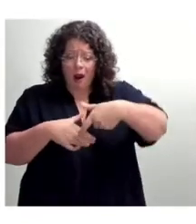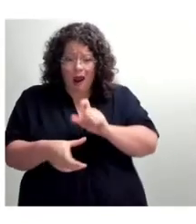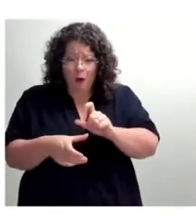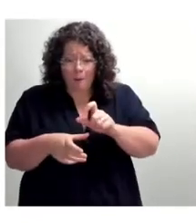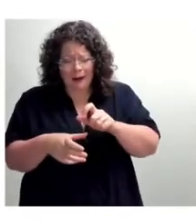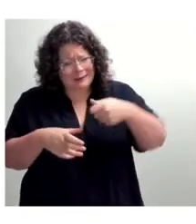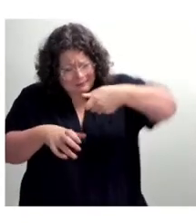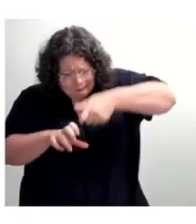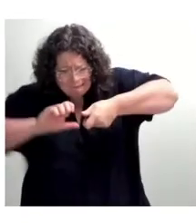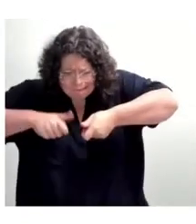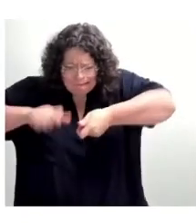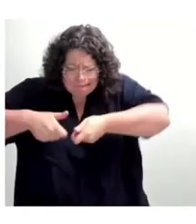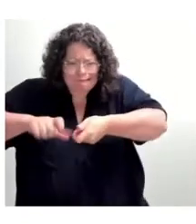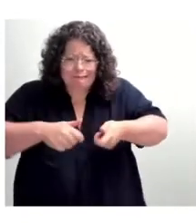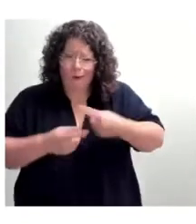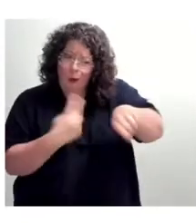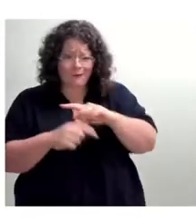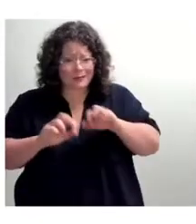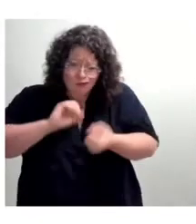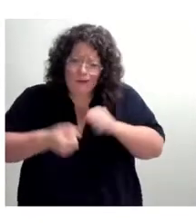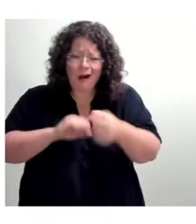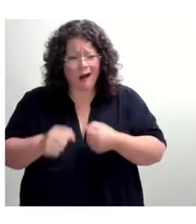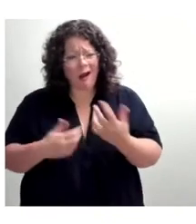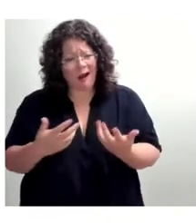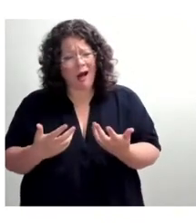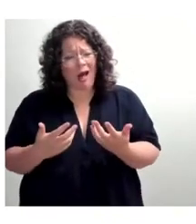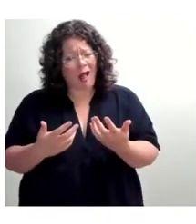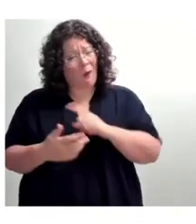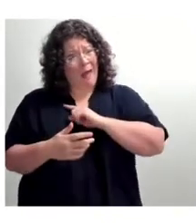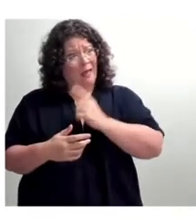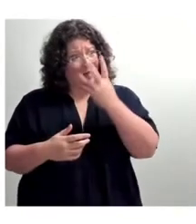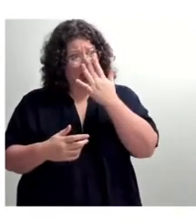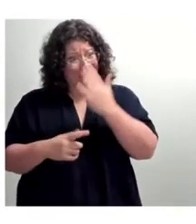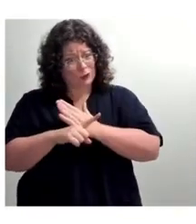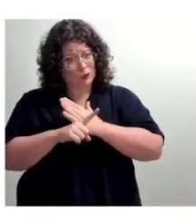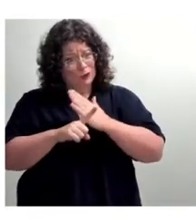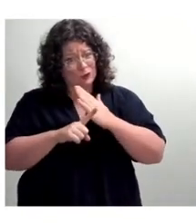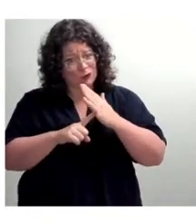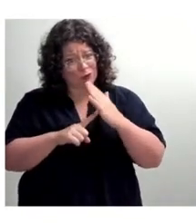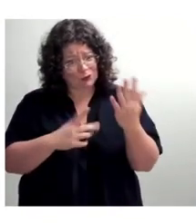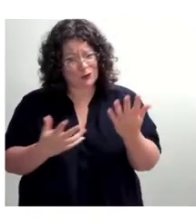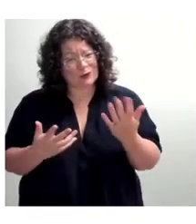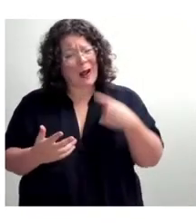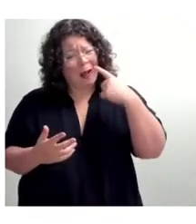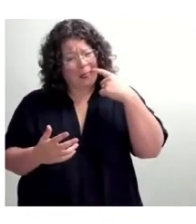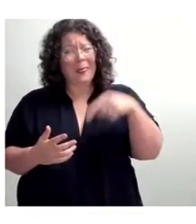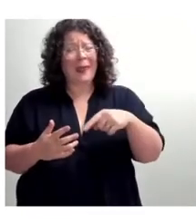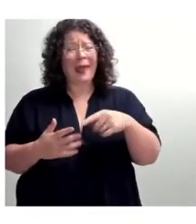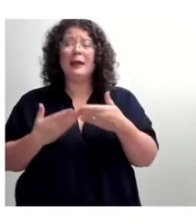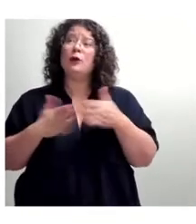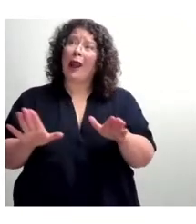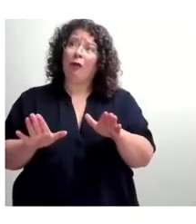us. Awesome. Sorry, the big complex problems of our time